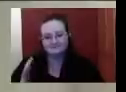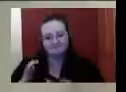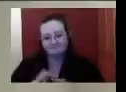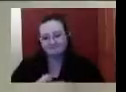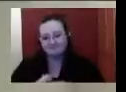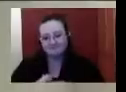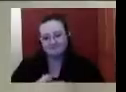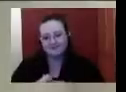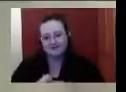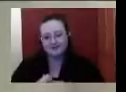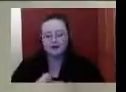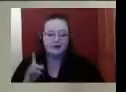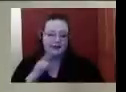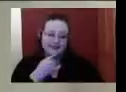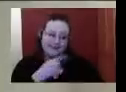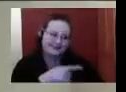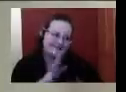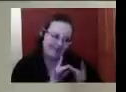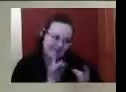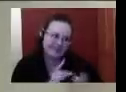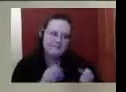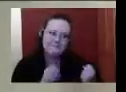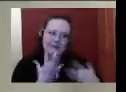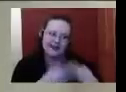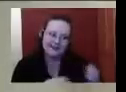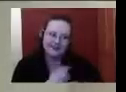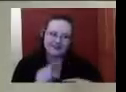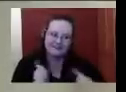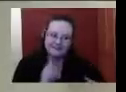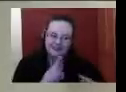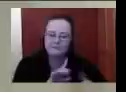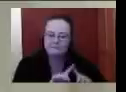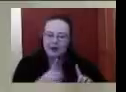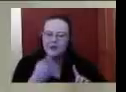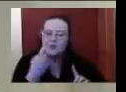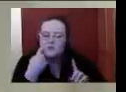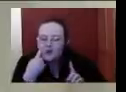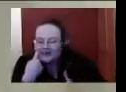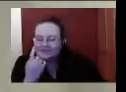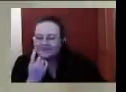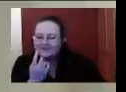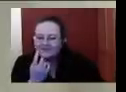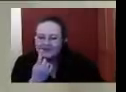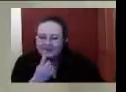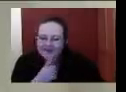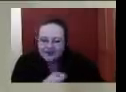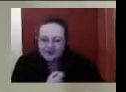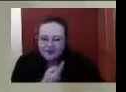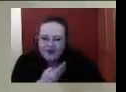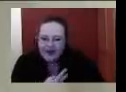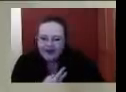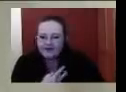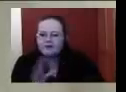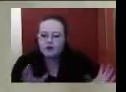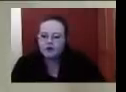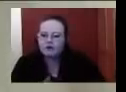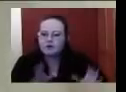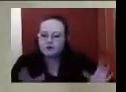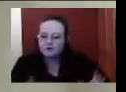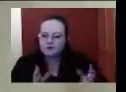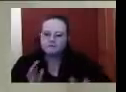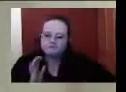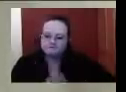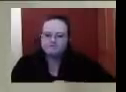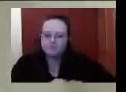as she mentioned, for many years. But certainly over the last year and a half, a really crucial